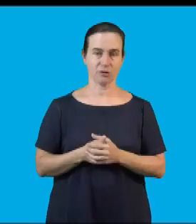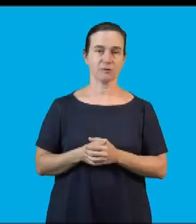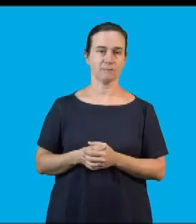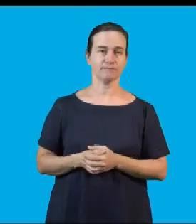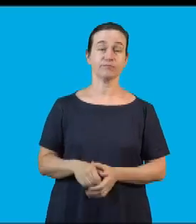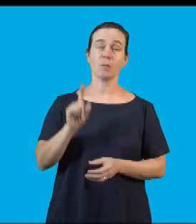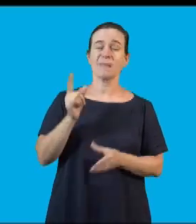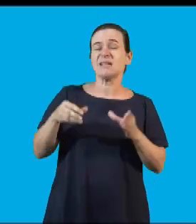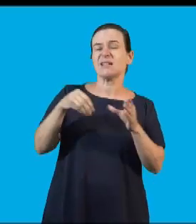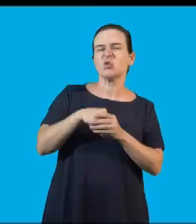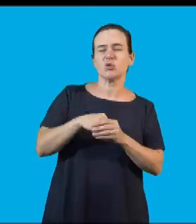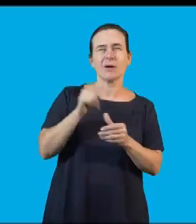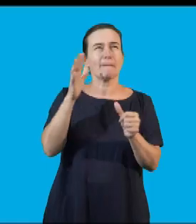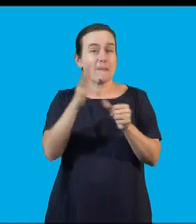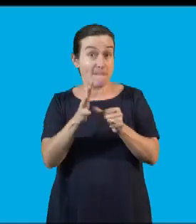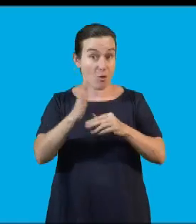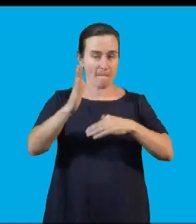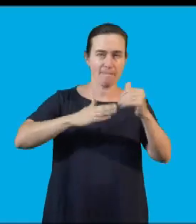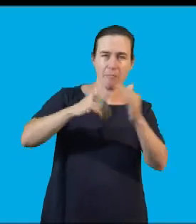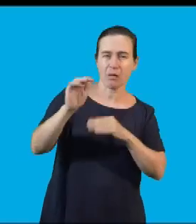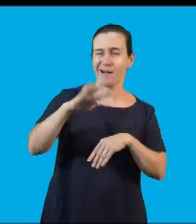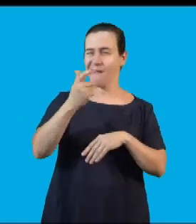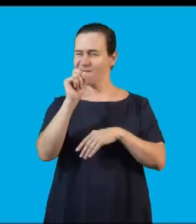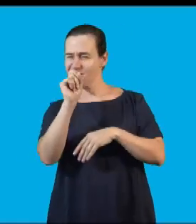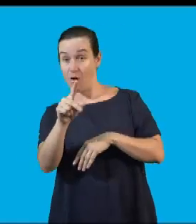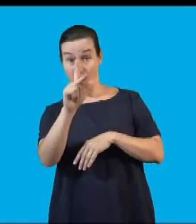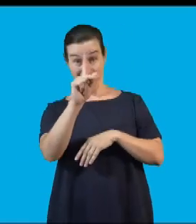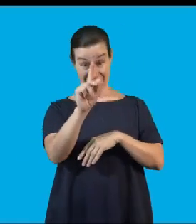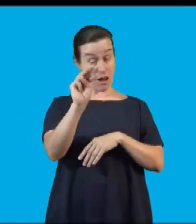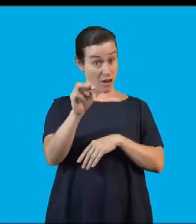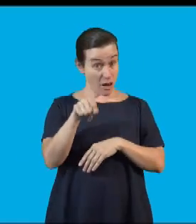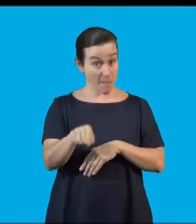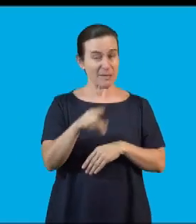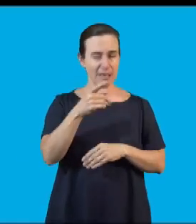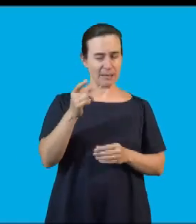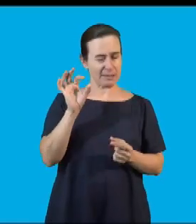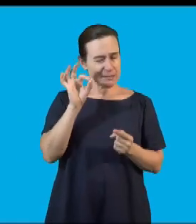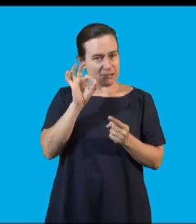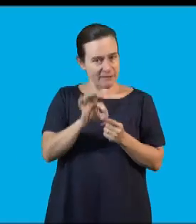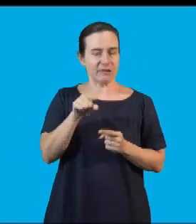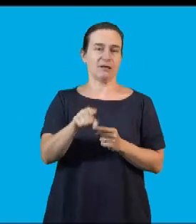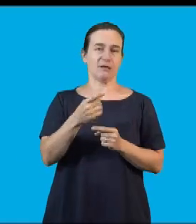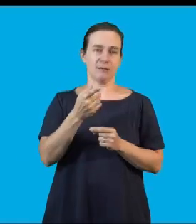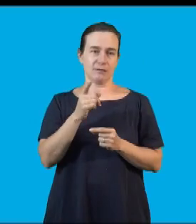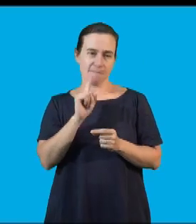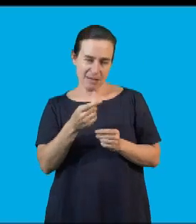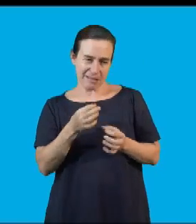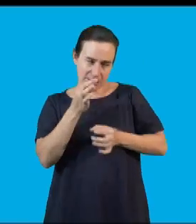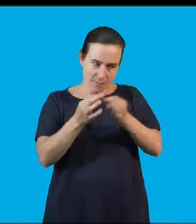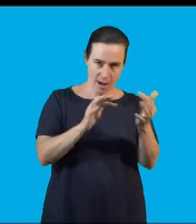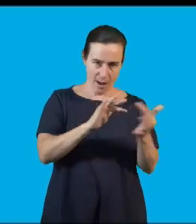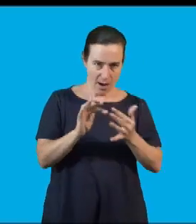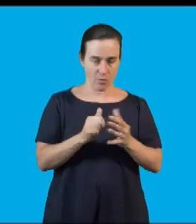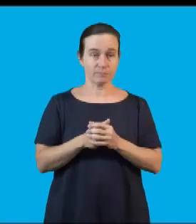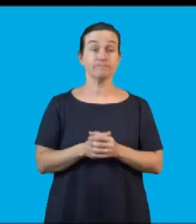must include landmarks, distances in kilometers, and specific directions. As always, there is a